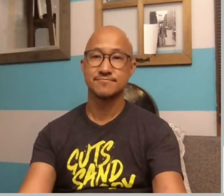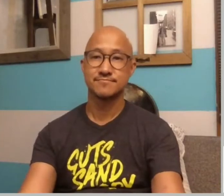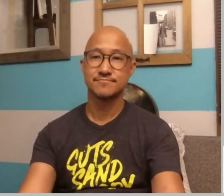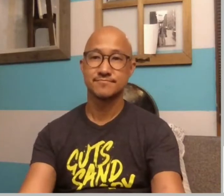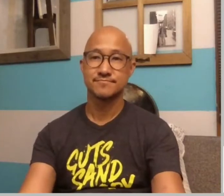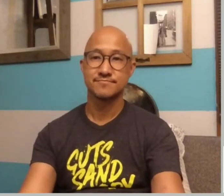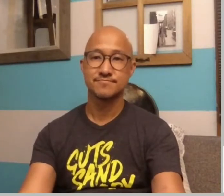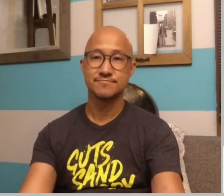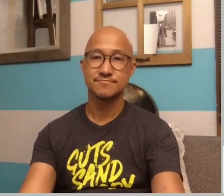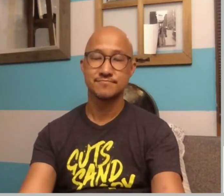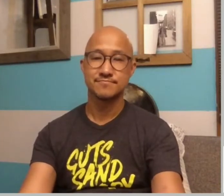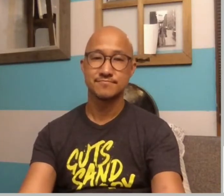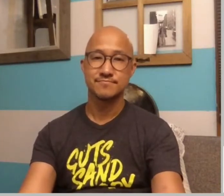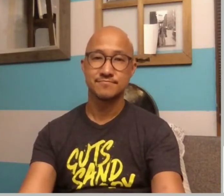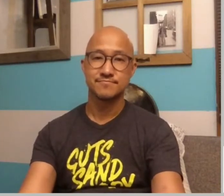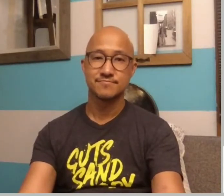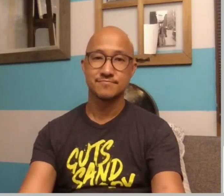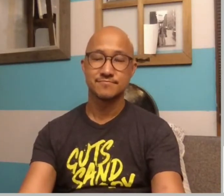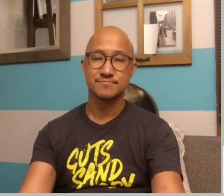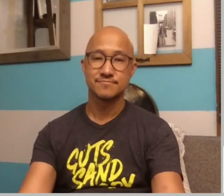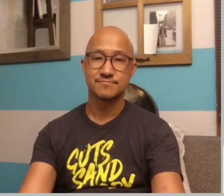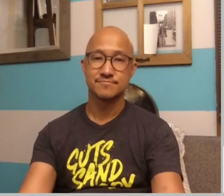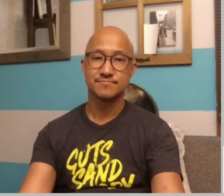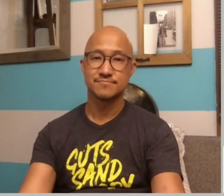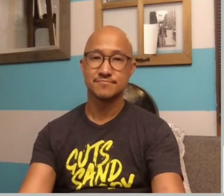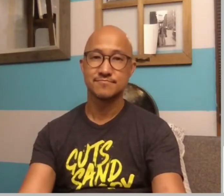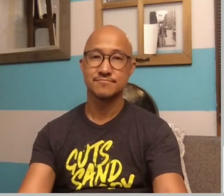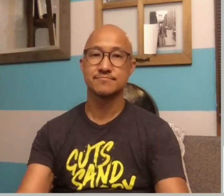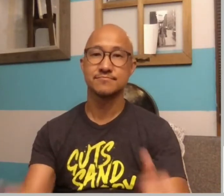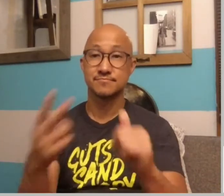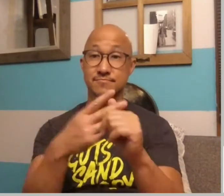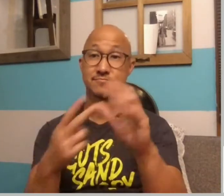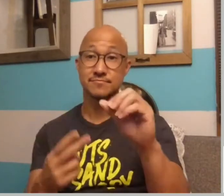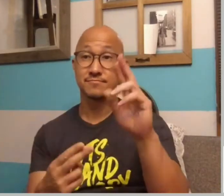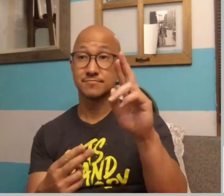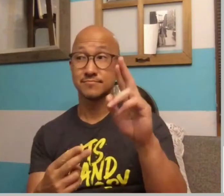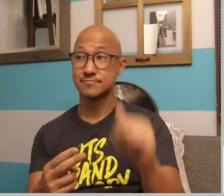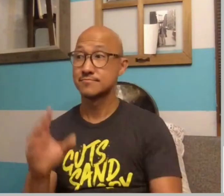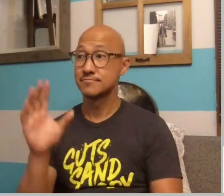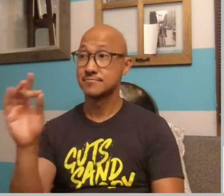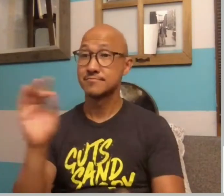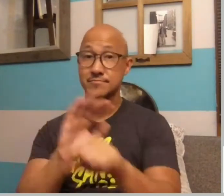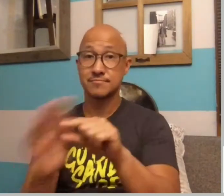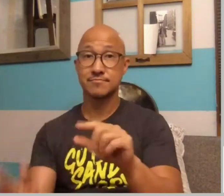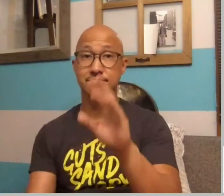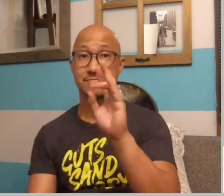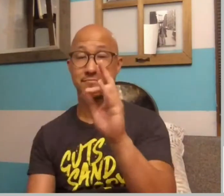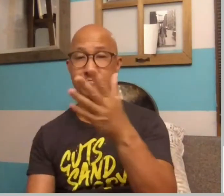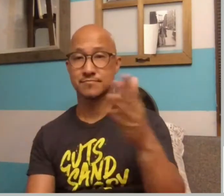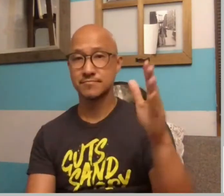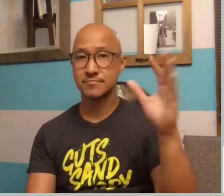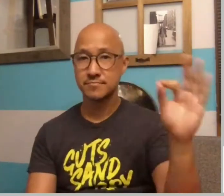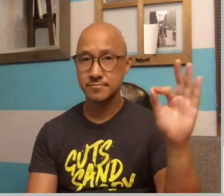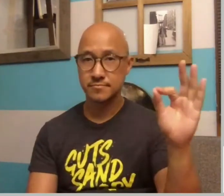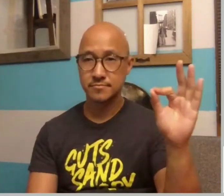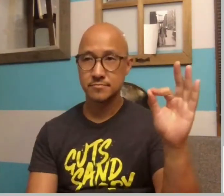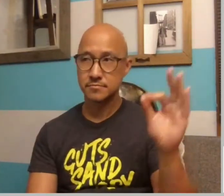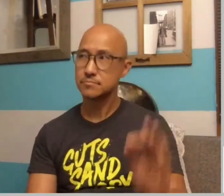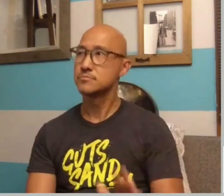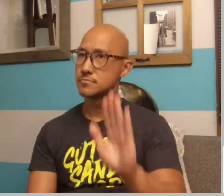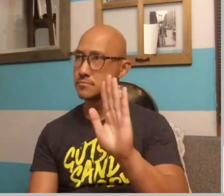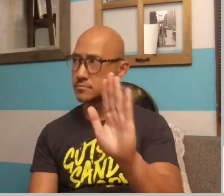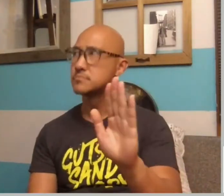Chapter 2 Corinthians chapter 8, 7 through 9. Since you excel in so many ways in your faith, your gifted speakers,